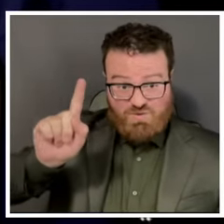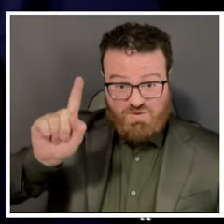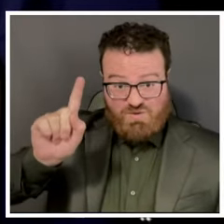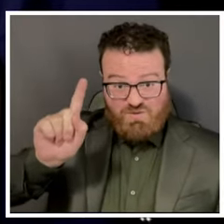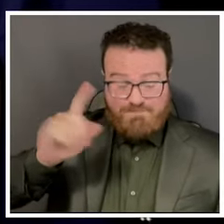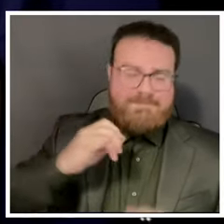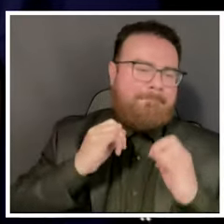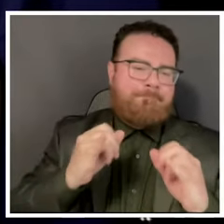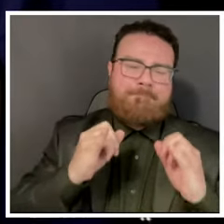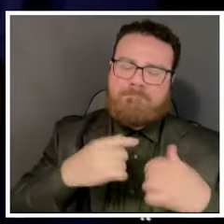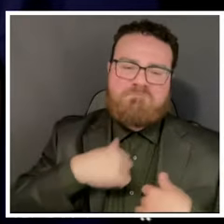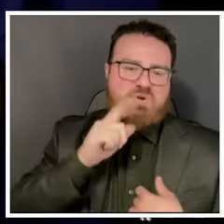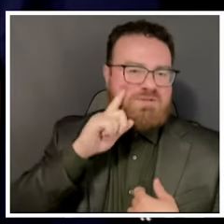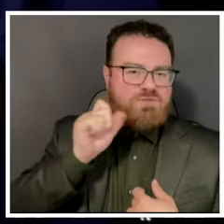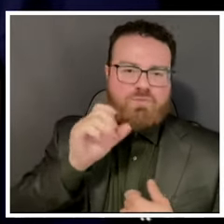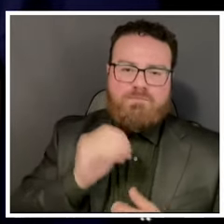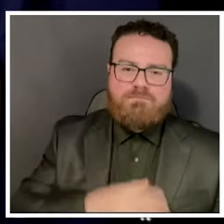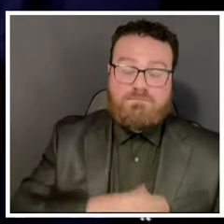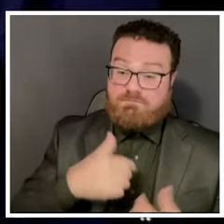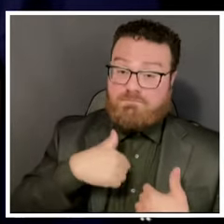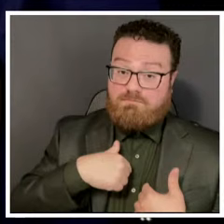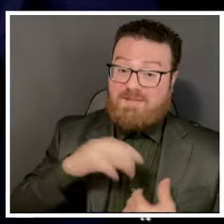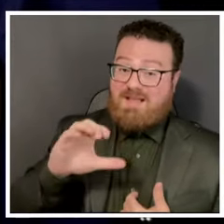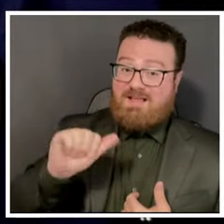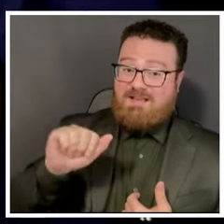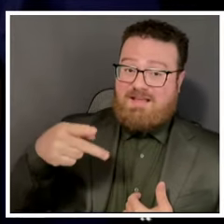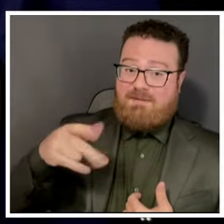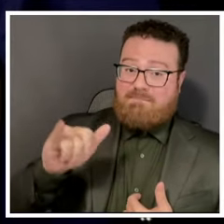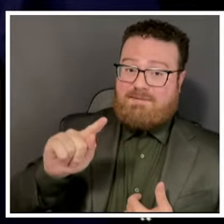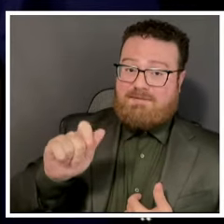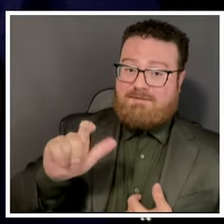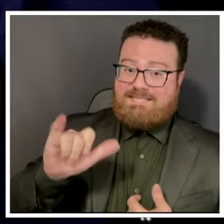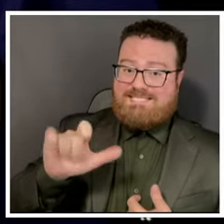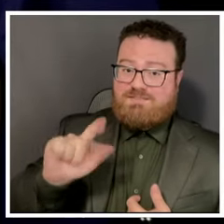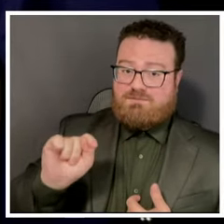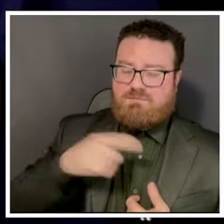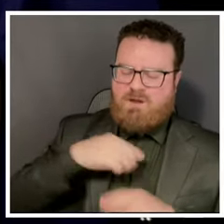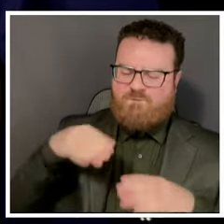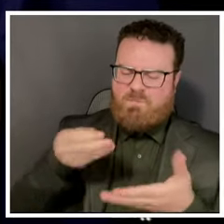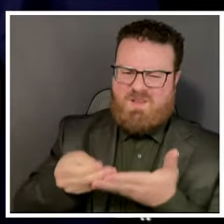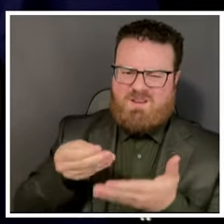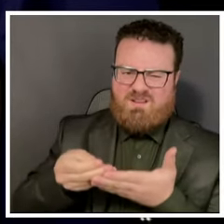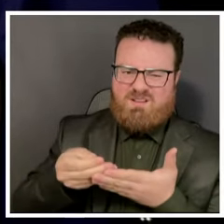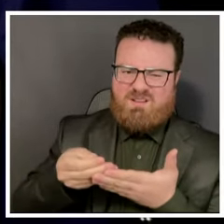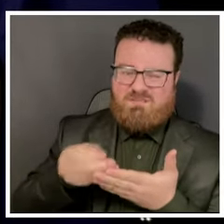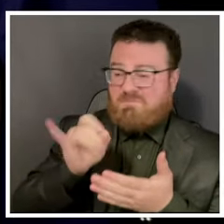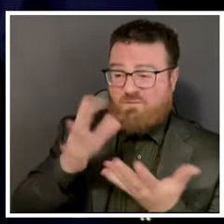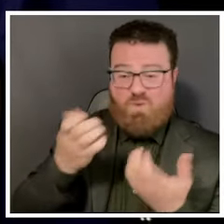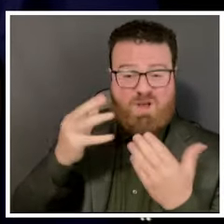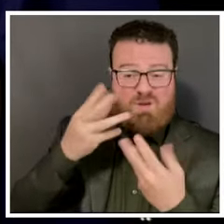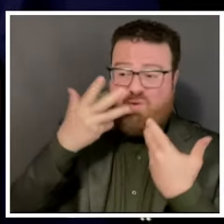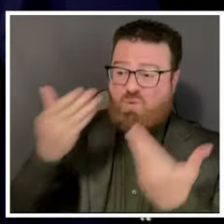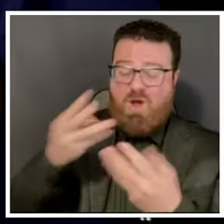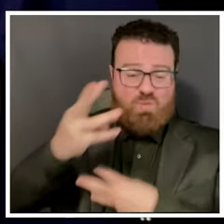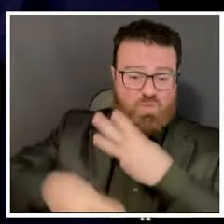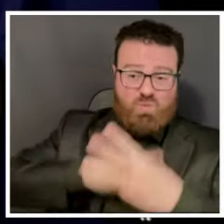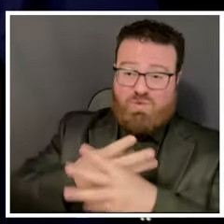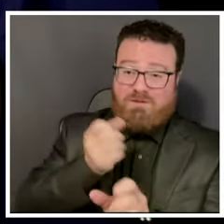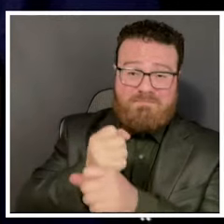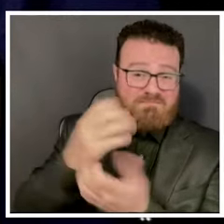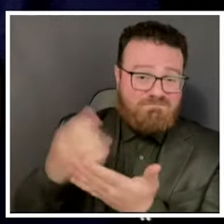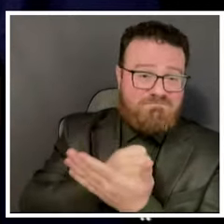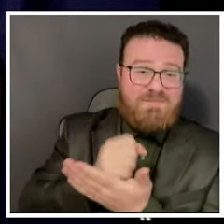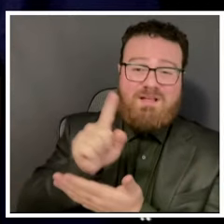a capitalist. If you're able to go out and make $1 million, fine. That's okay. But just make sure you pay your fair share